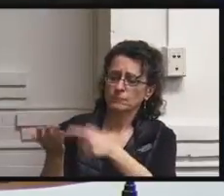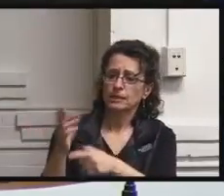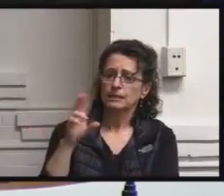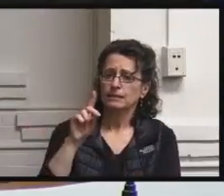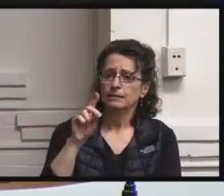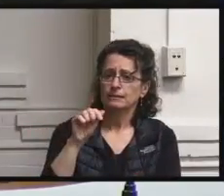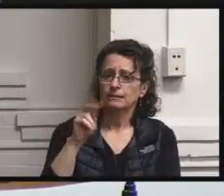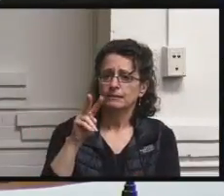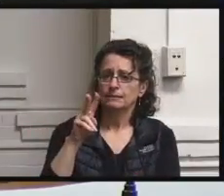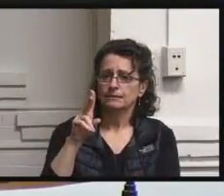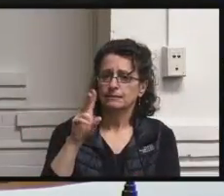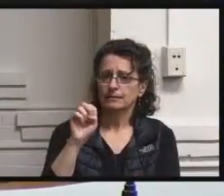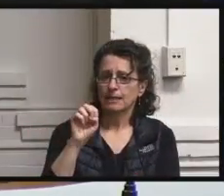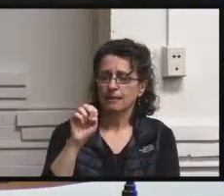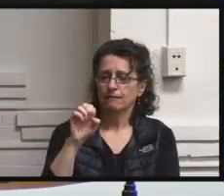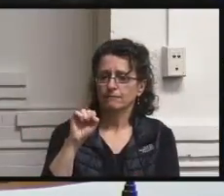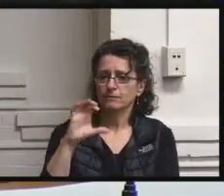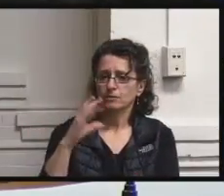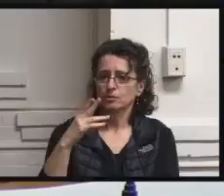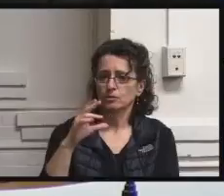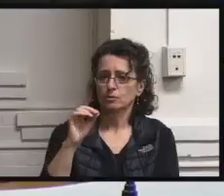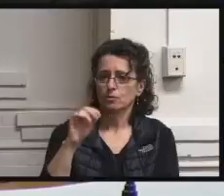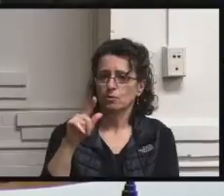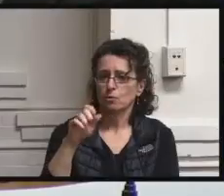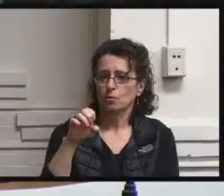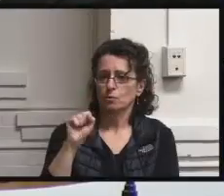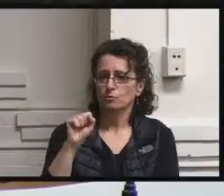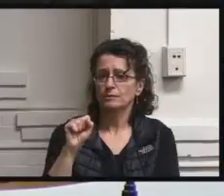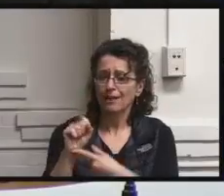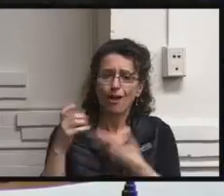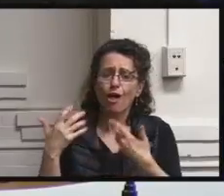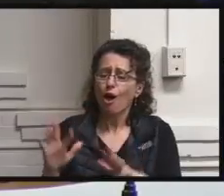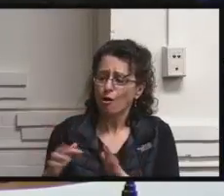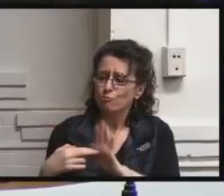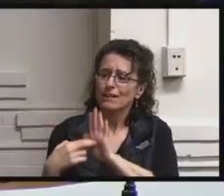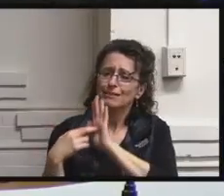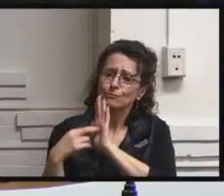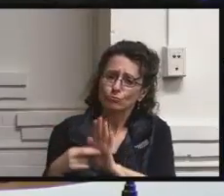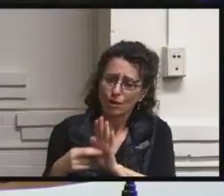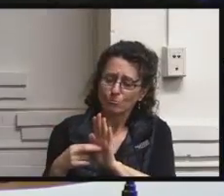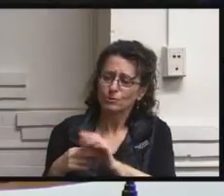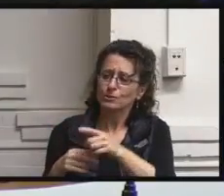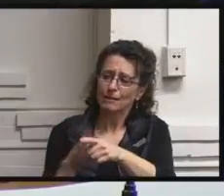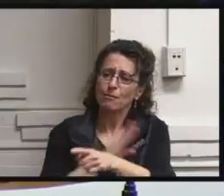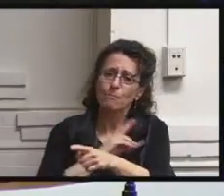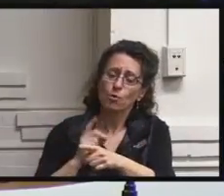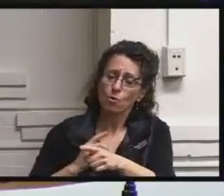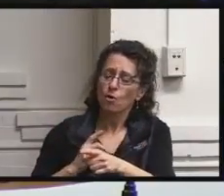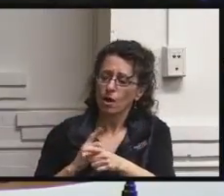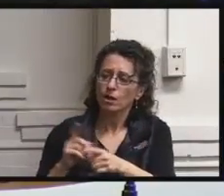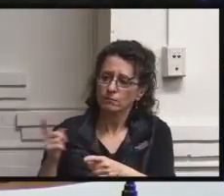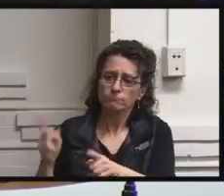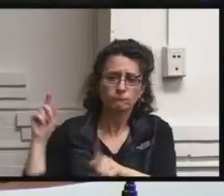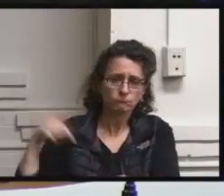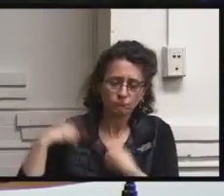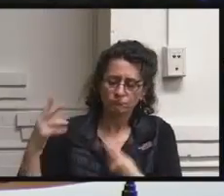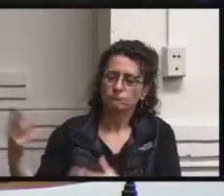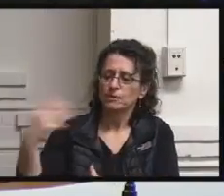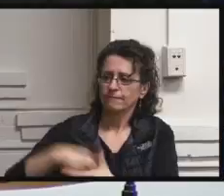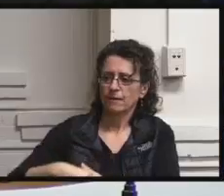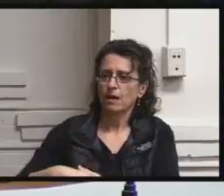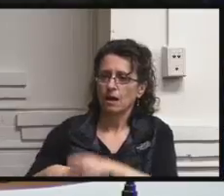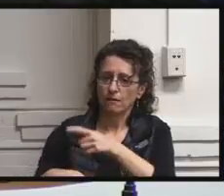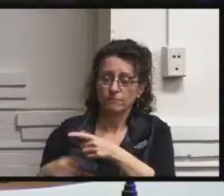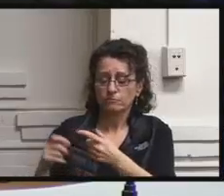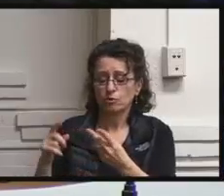since he's the town's representative, primary representative at the Board of Supervisors, to be